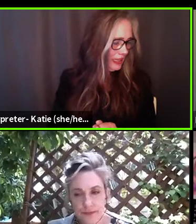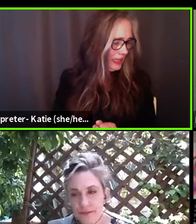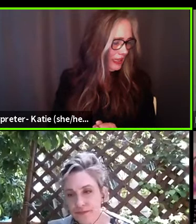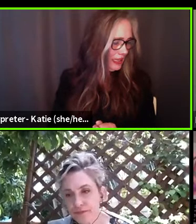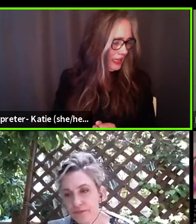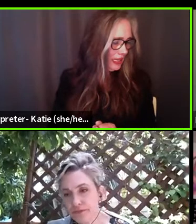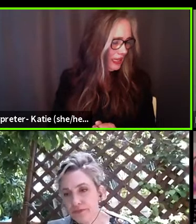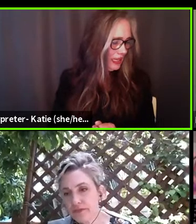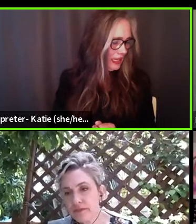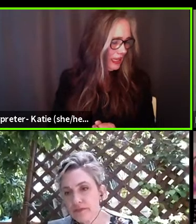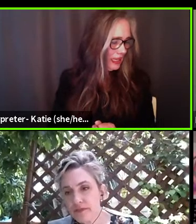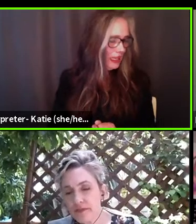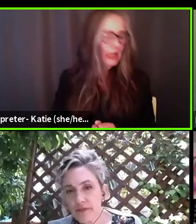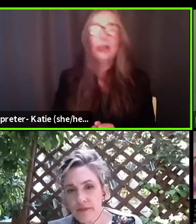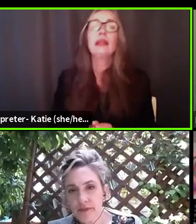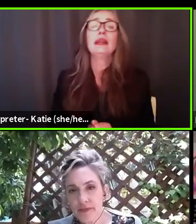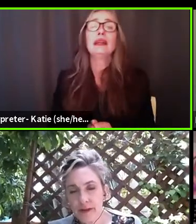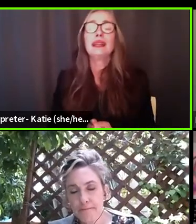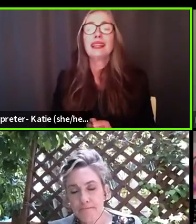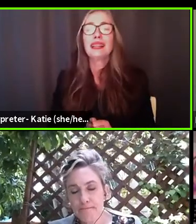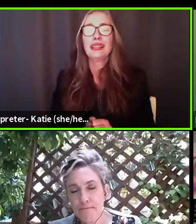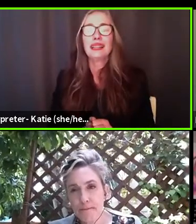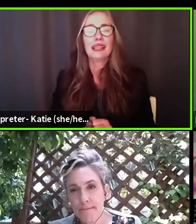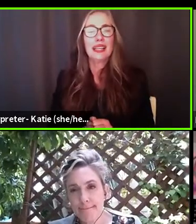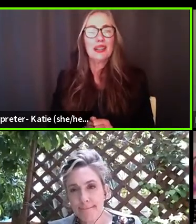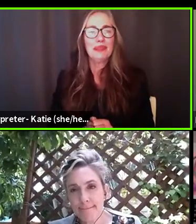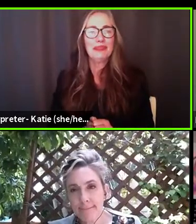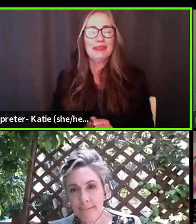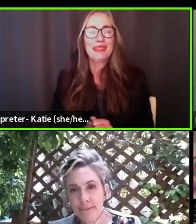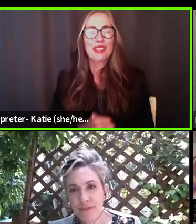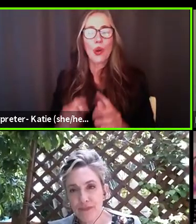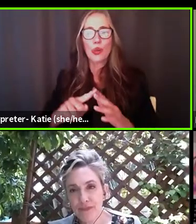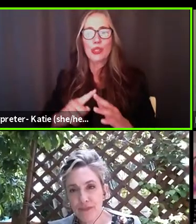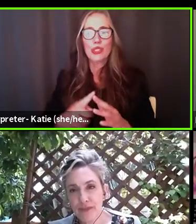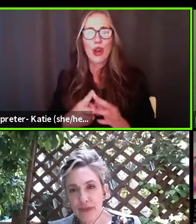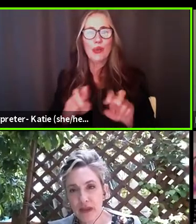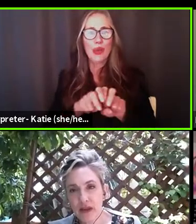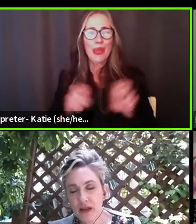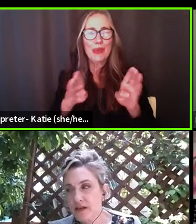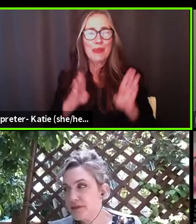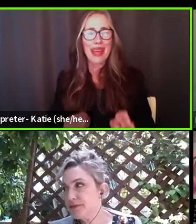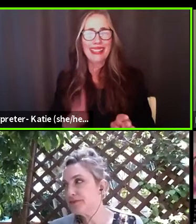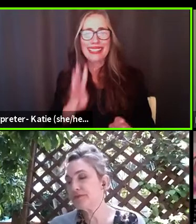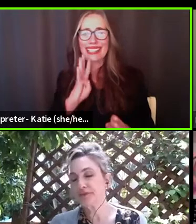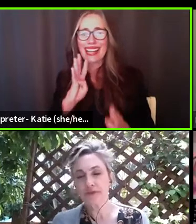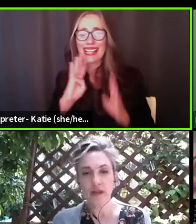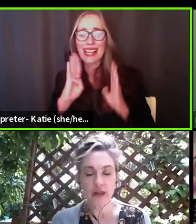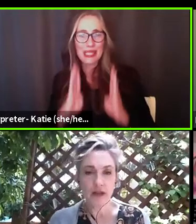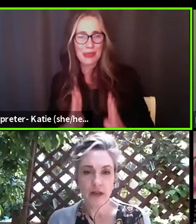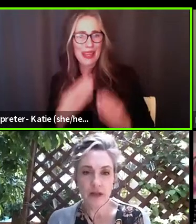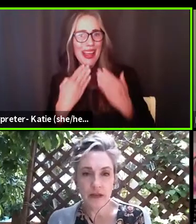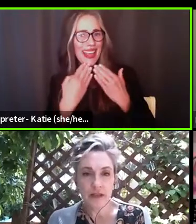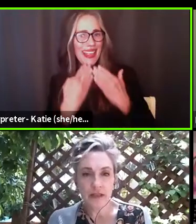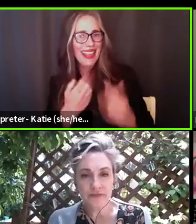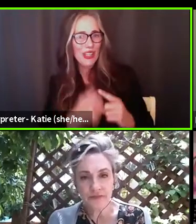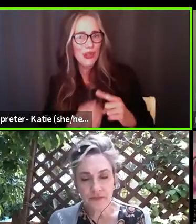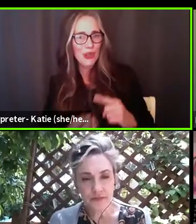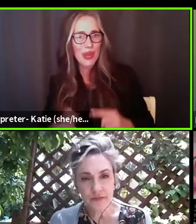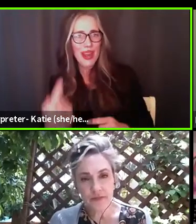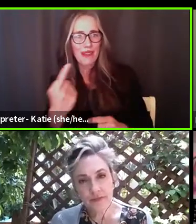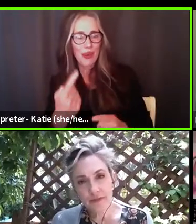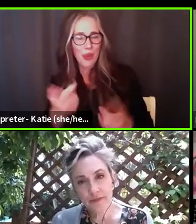like to maybe introduce the panel just speakers yeah yes thank you to everyone who's here and to